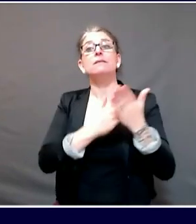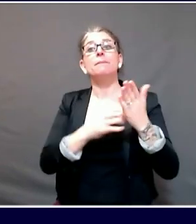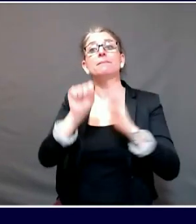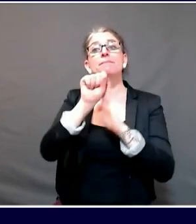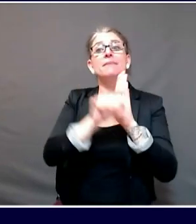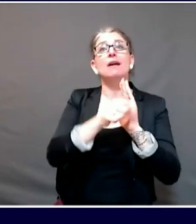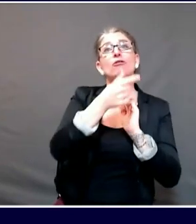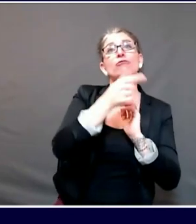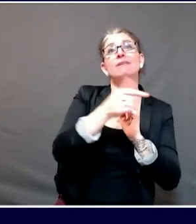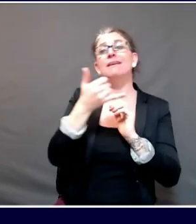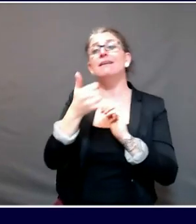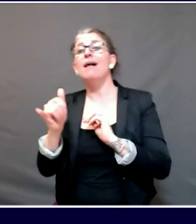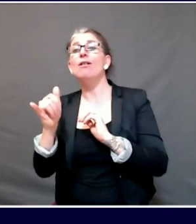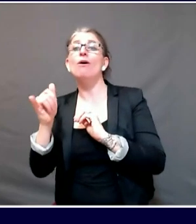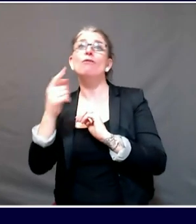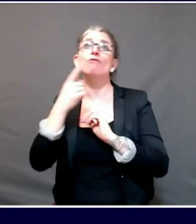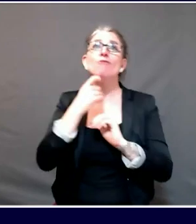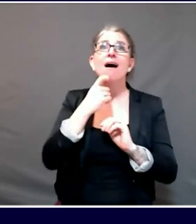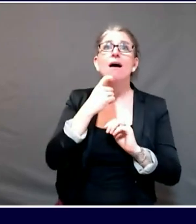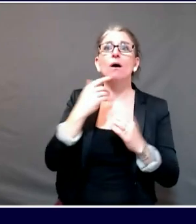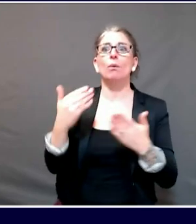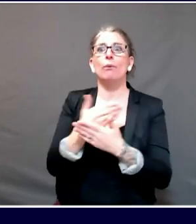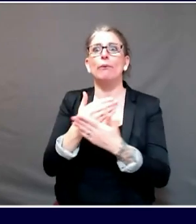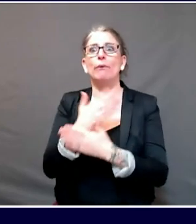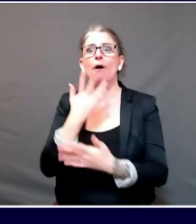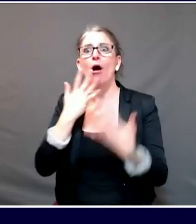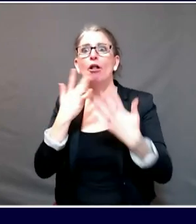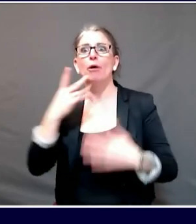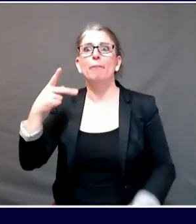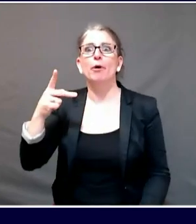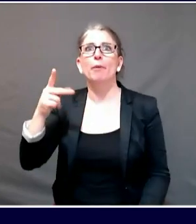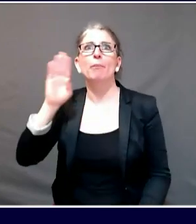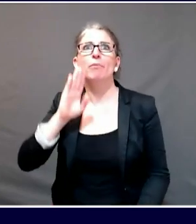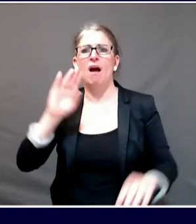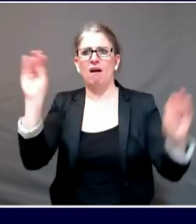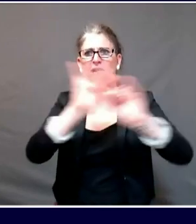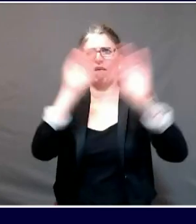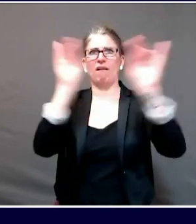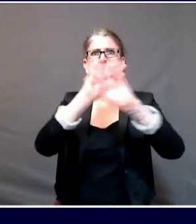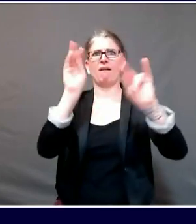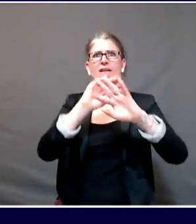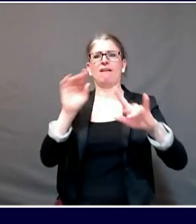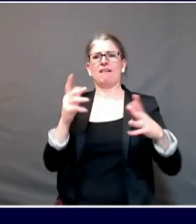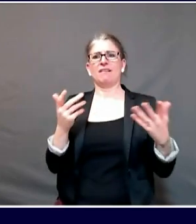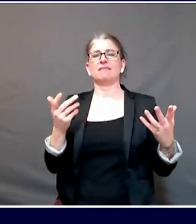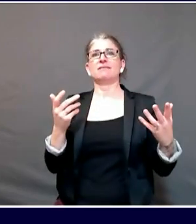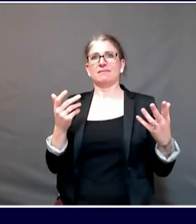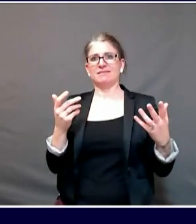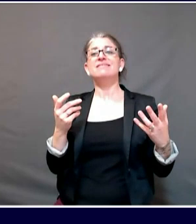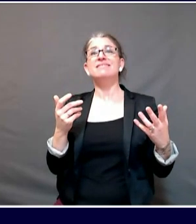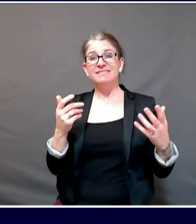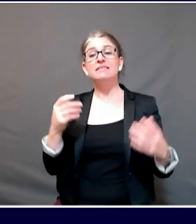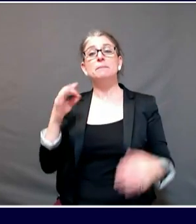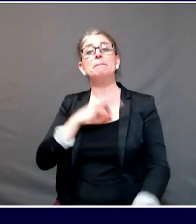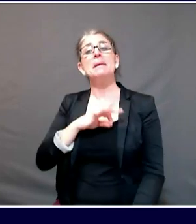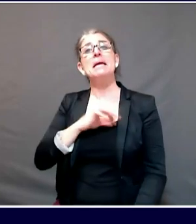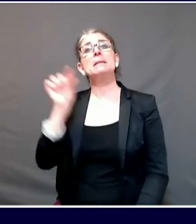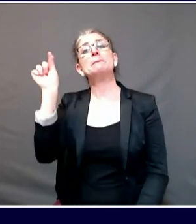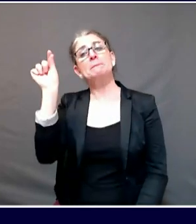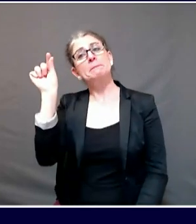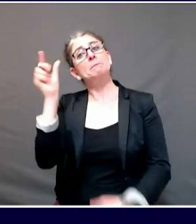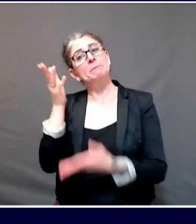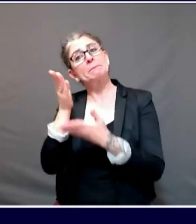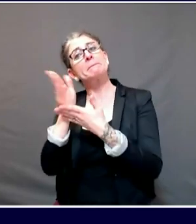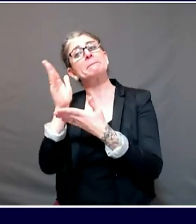in the same league as what has occurred in other states. But sadly, and I hate to be grim, what's happened in other states